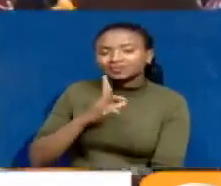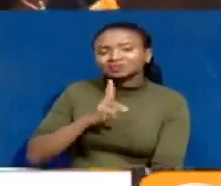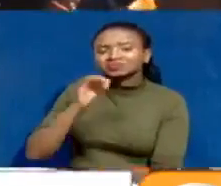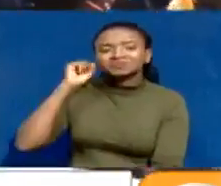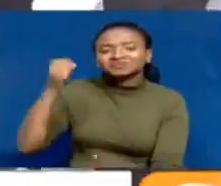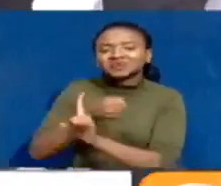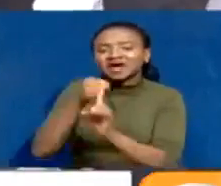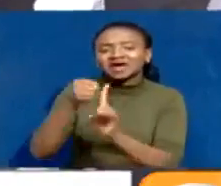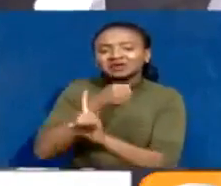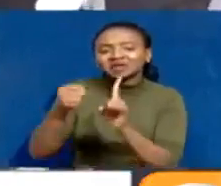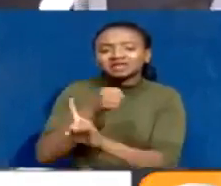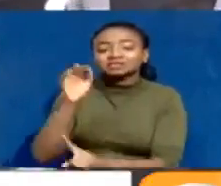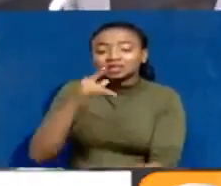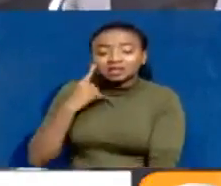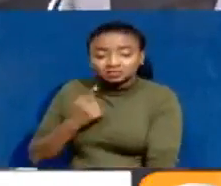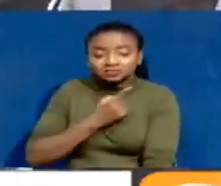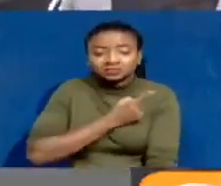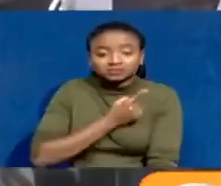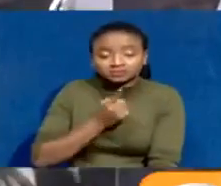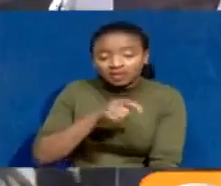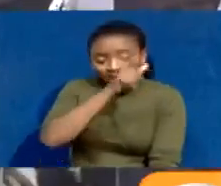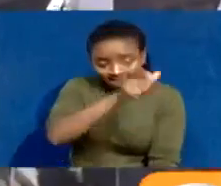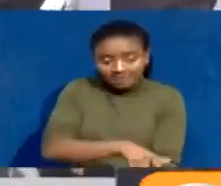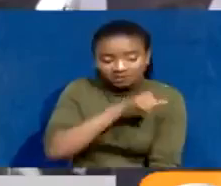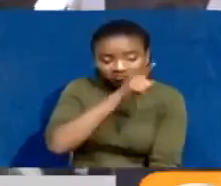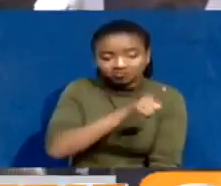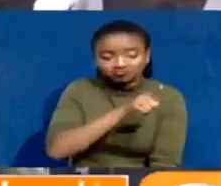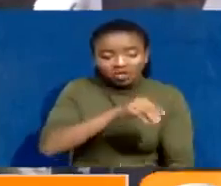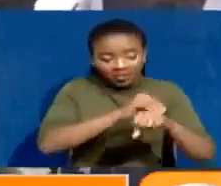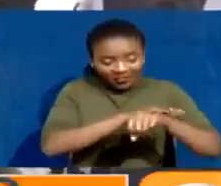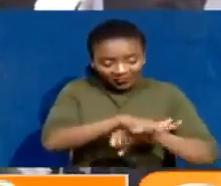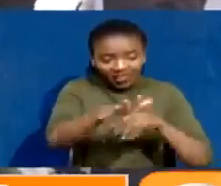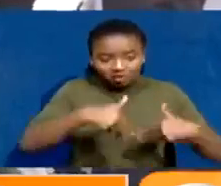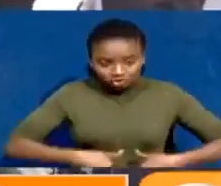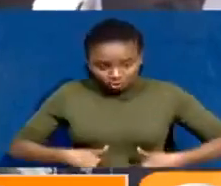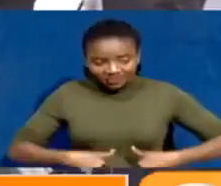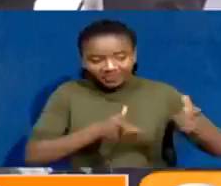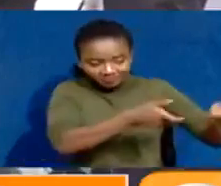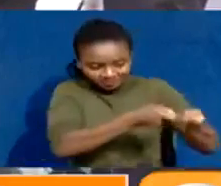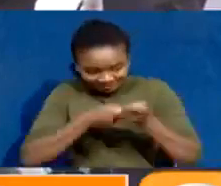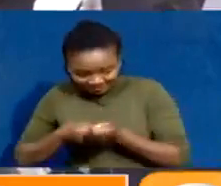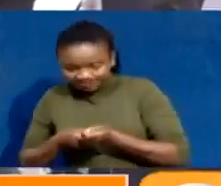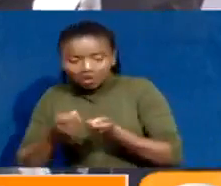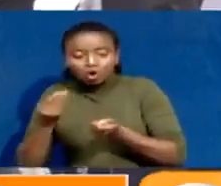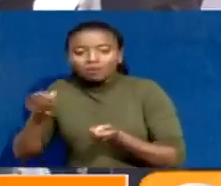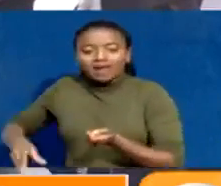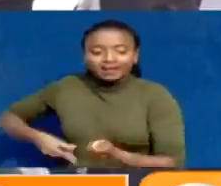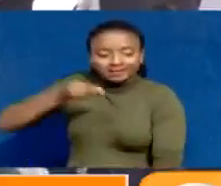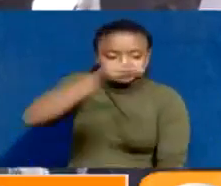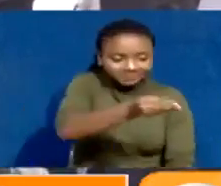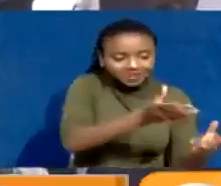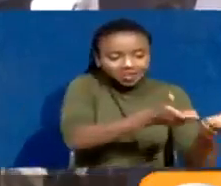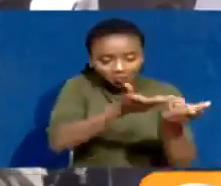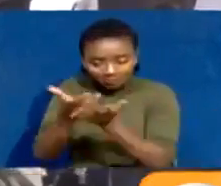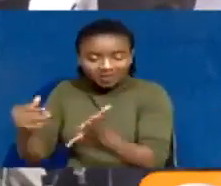political scores. Yule ambaye anatumia vijana kwa njia mbaya ama anatoa pesa ili walete